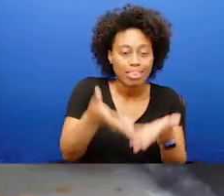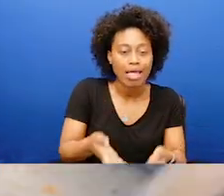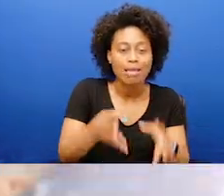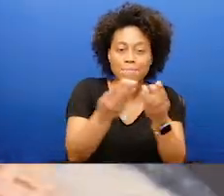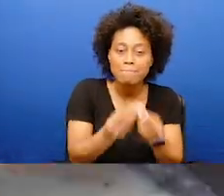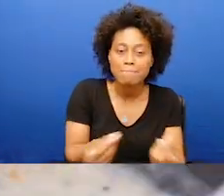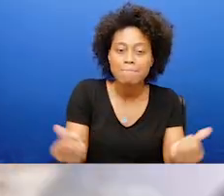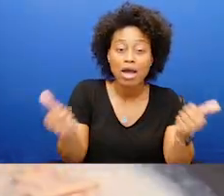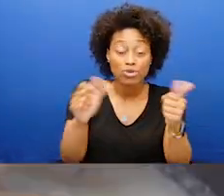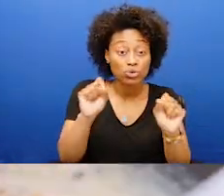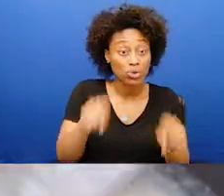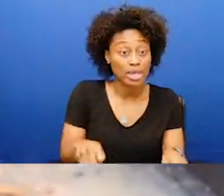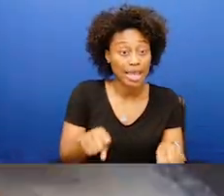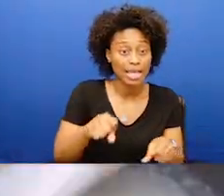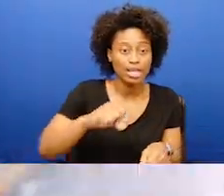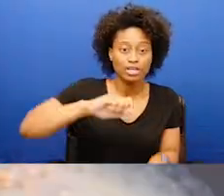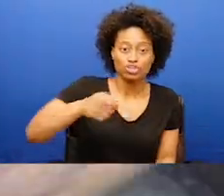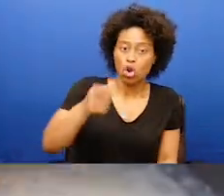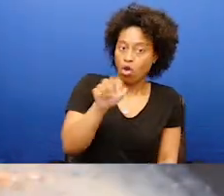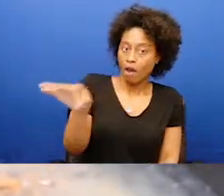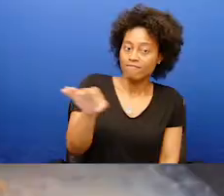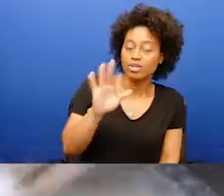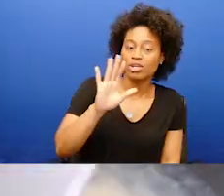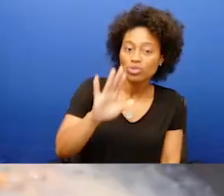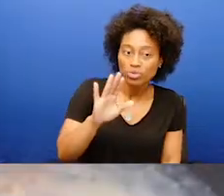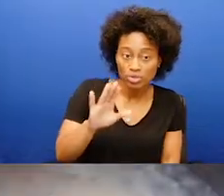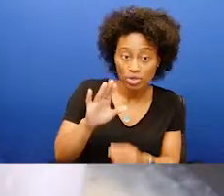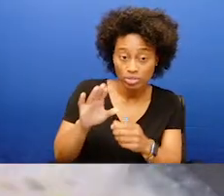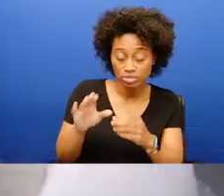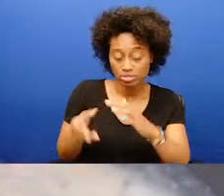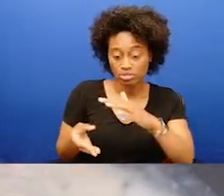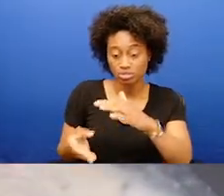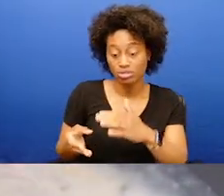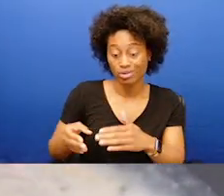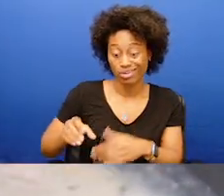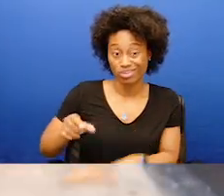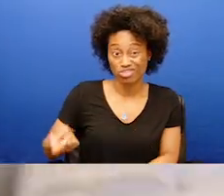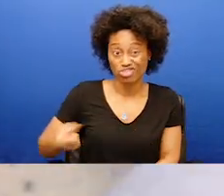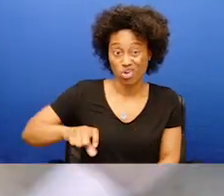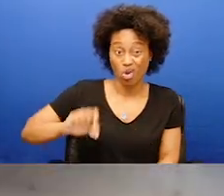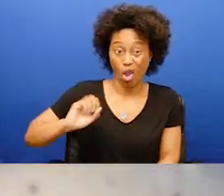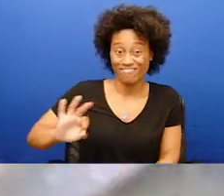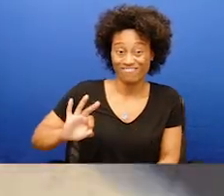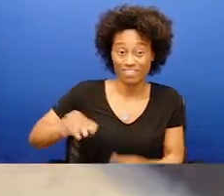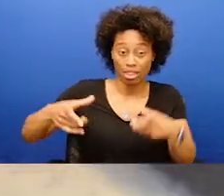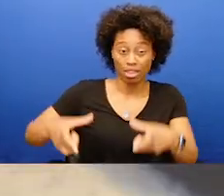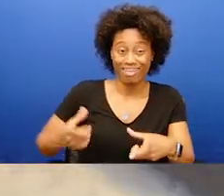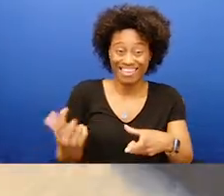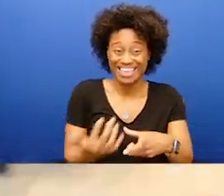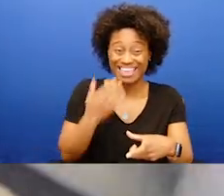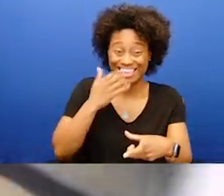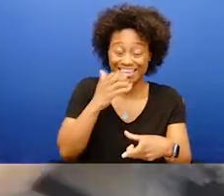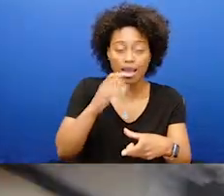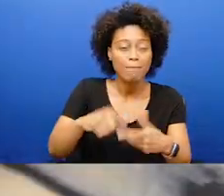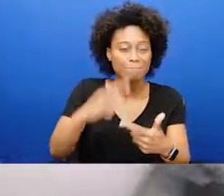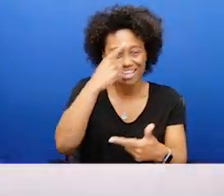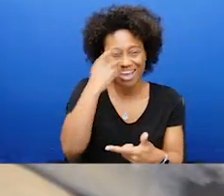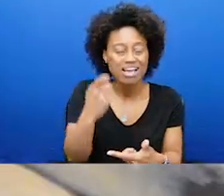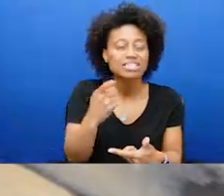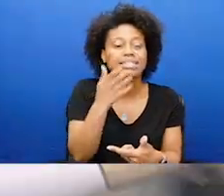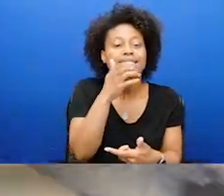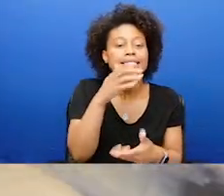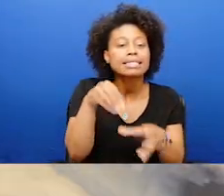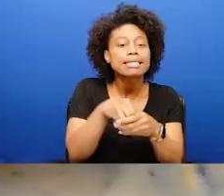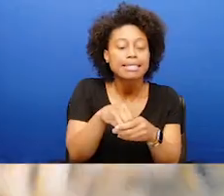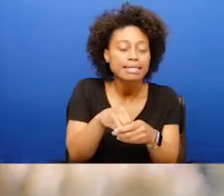Stir that in and then let that melt. You can actually turn off the stove at this point because the heat of the